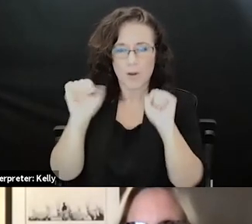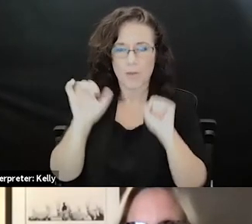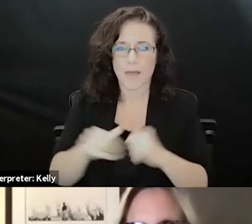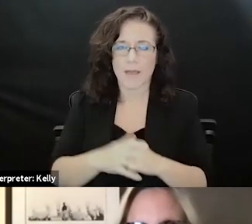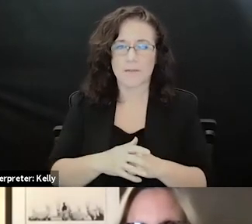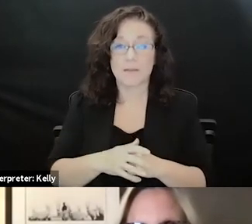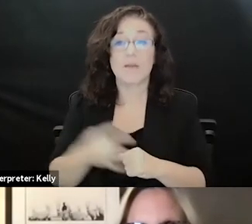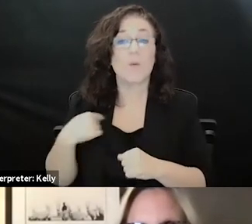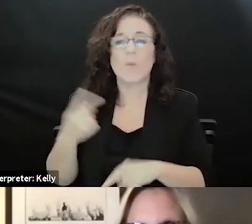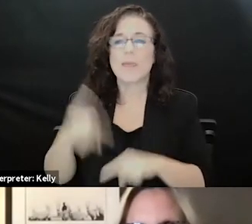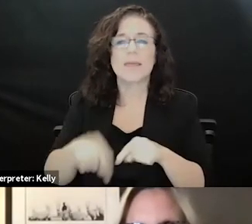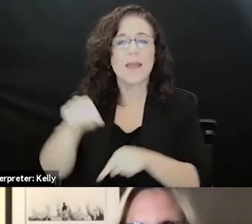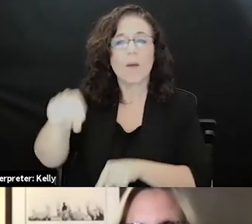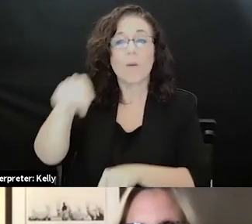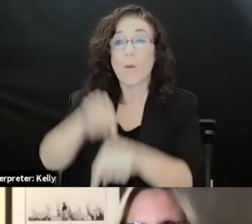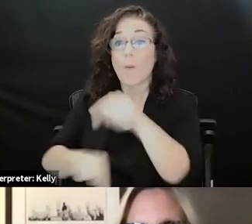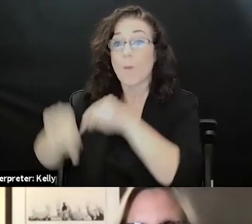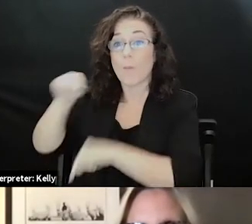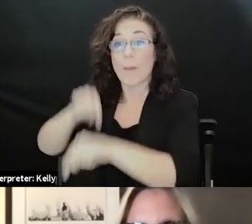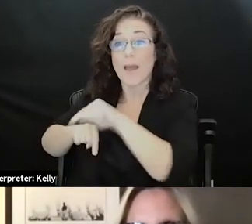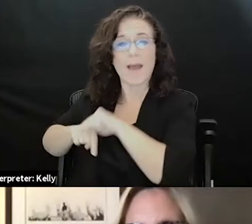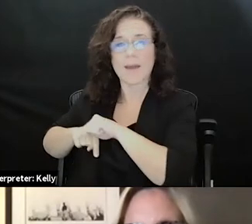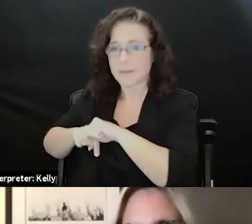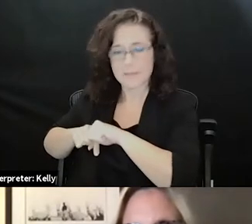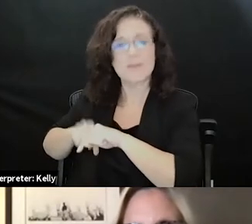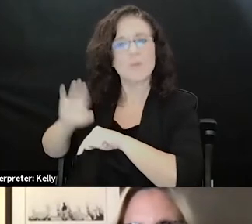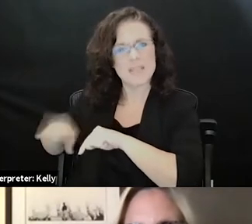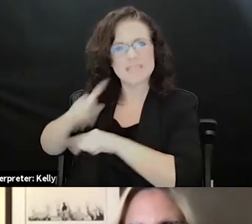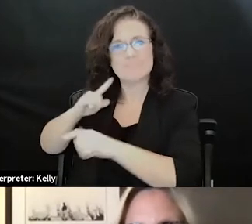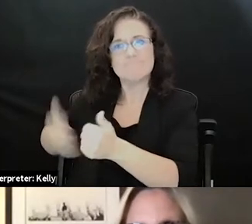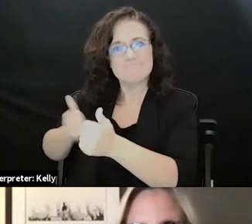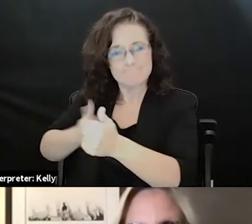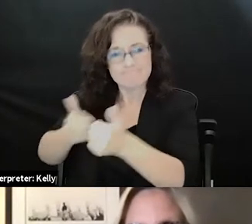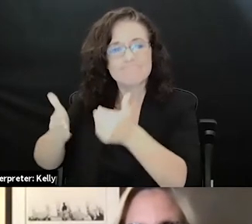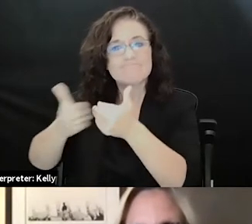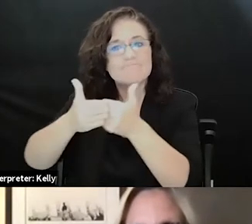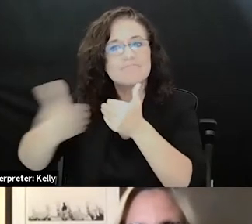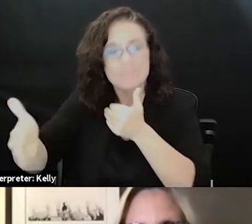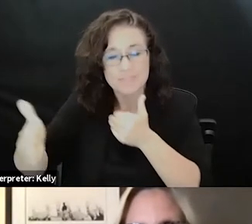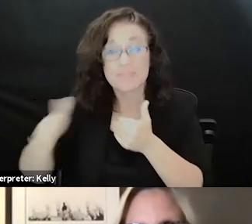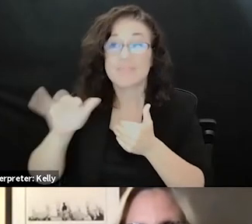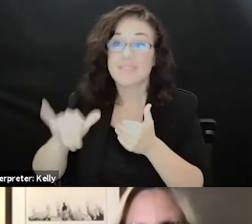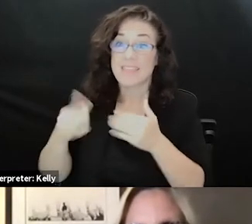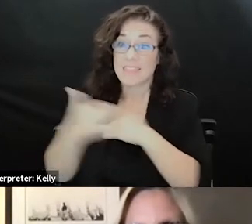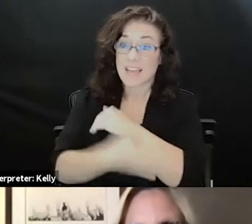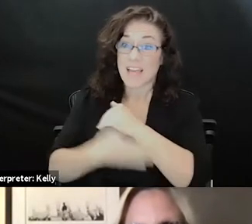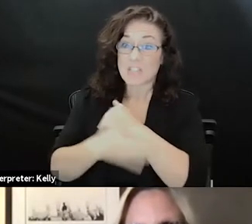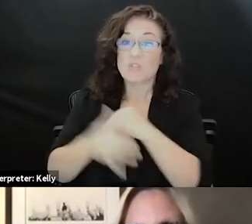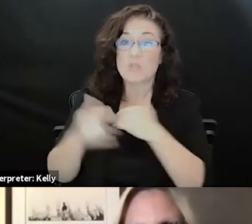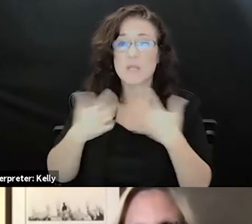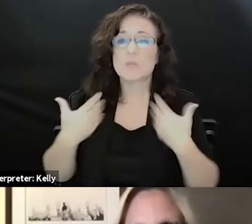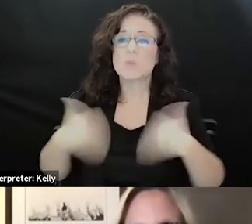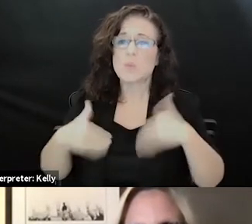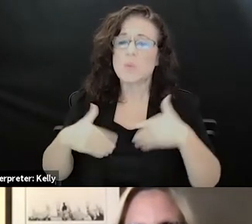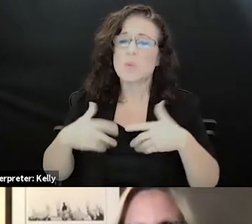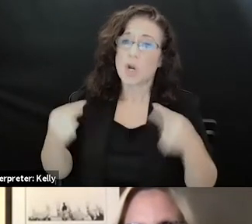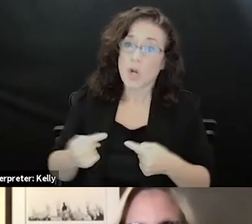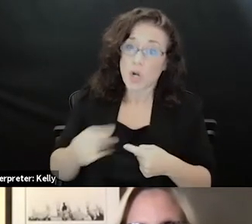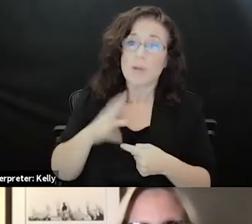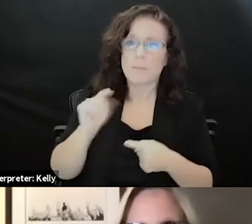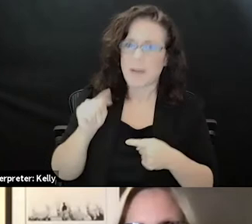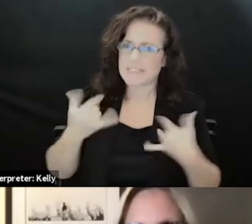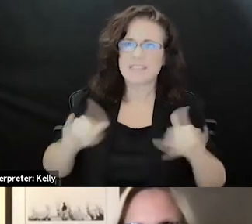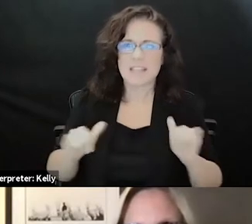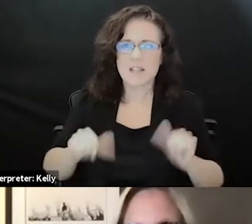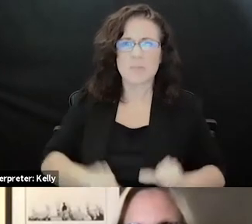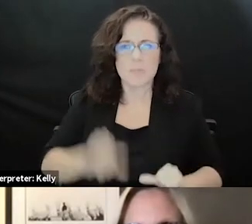to what shall be a country that is bruised but whole benevolent but bold fierce and free